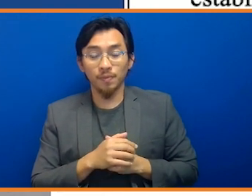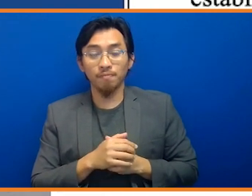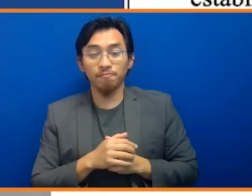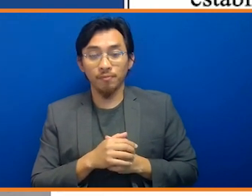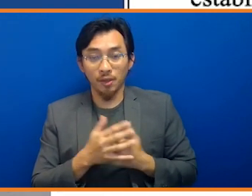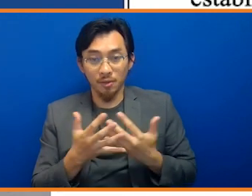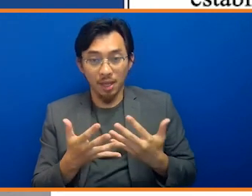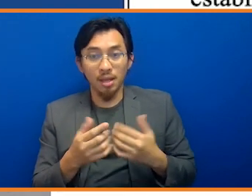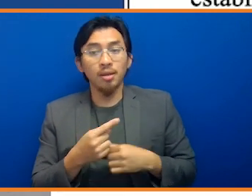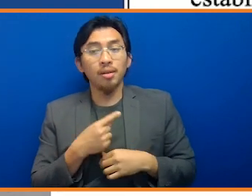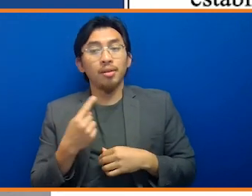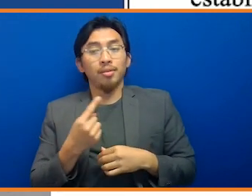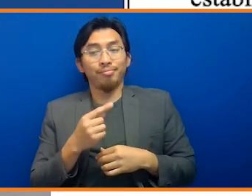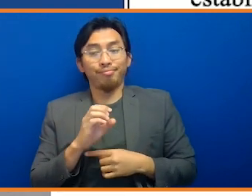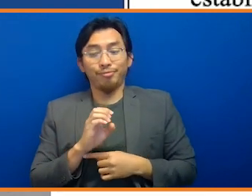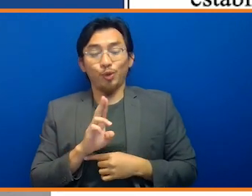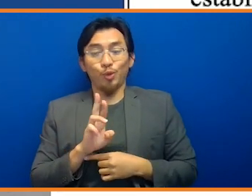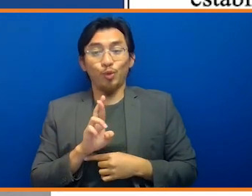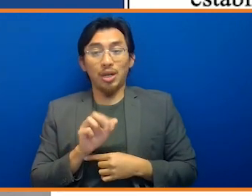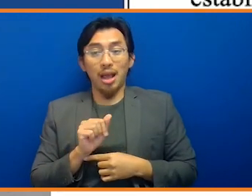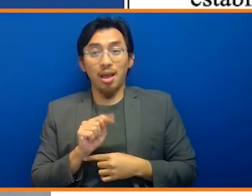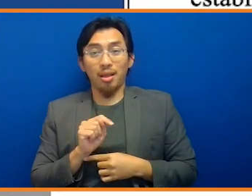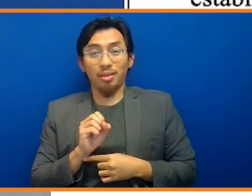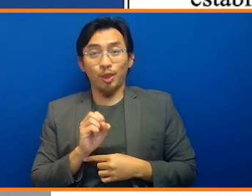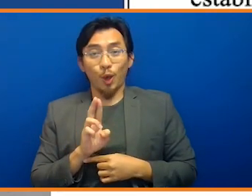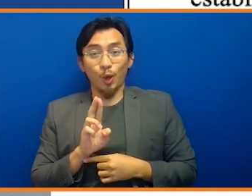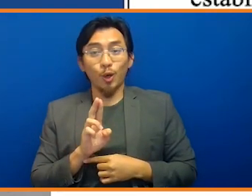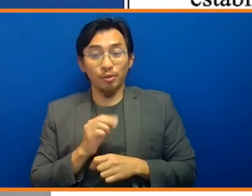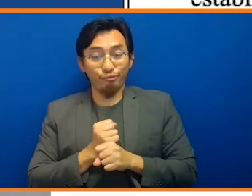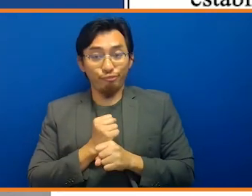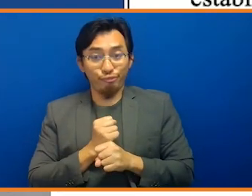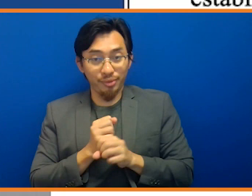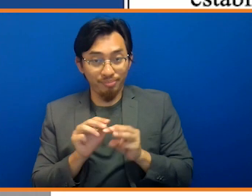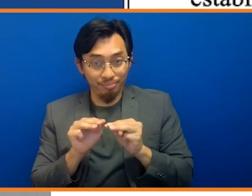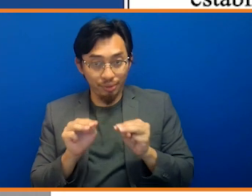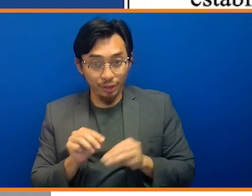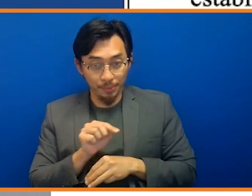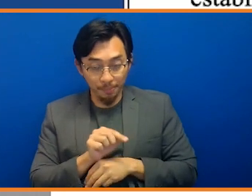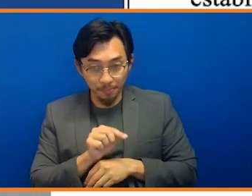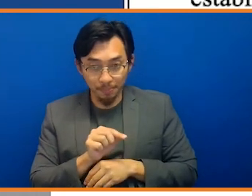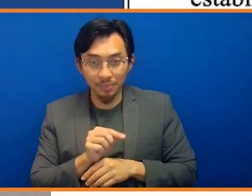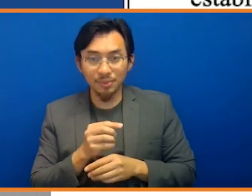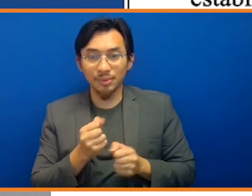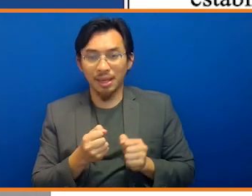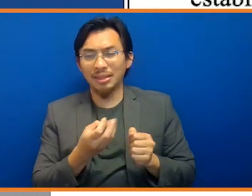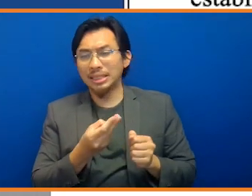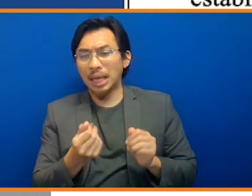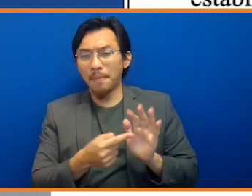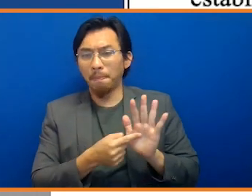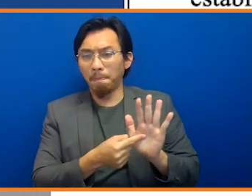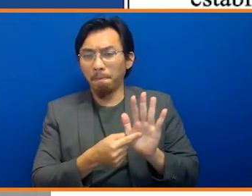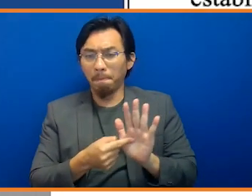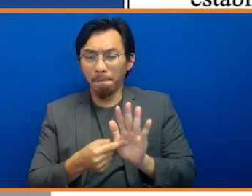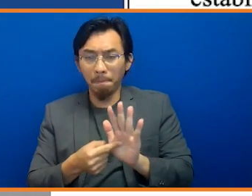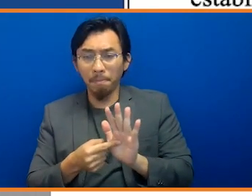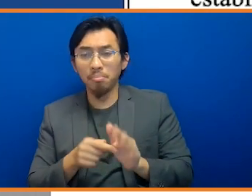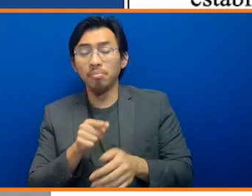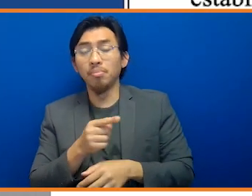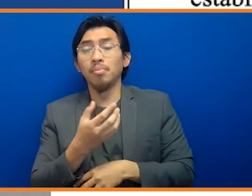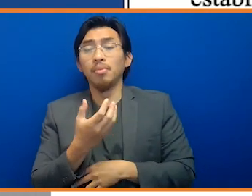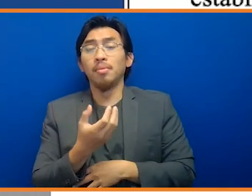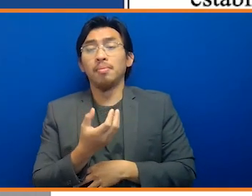are as if we put ourselves as the curator, and then some exhibition is there, or